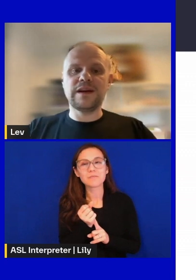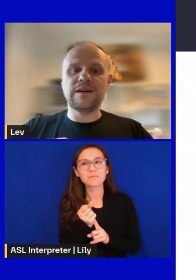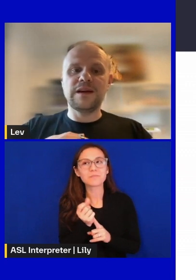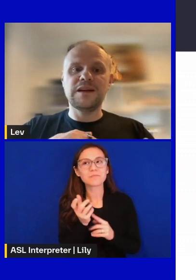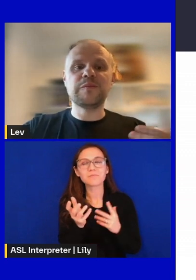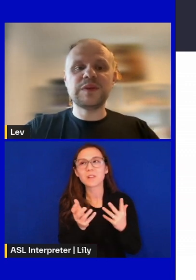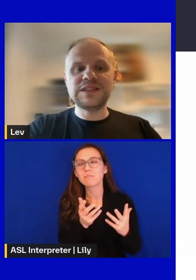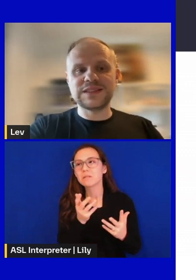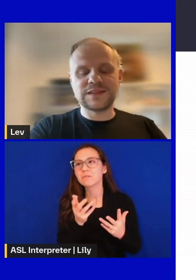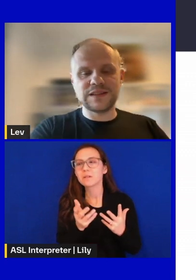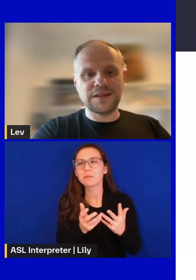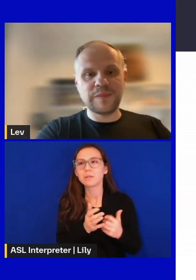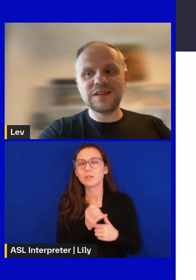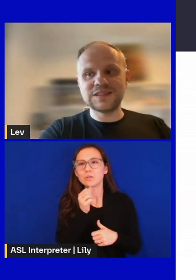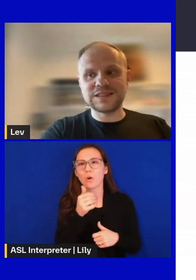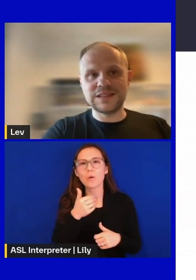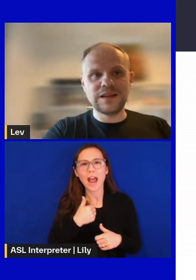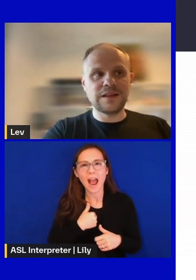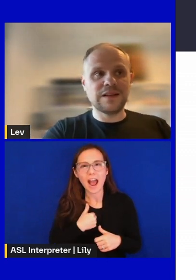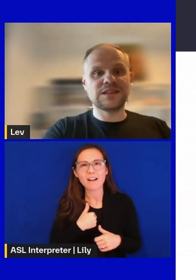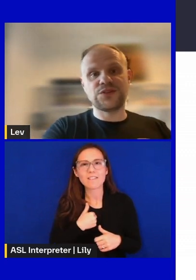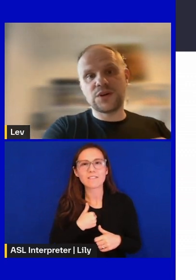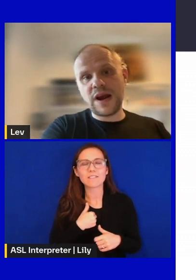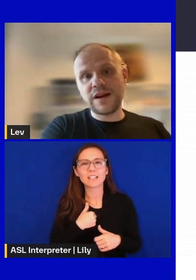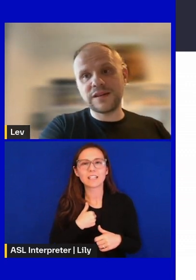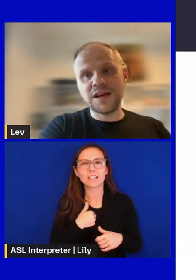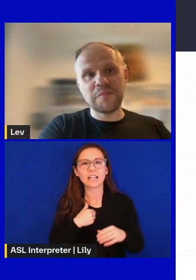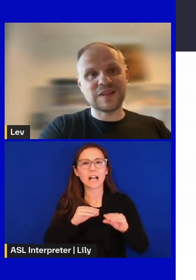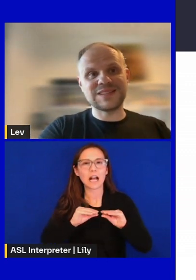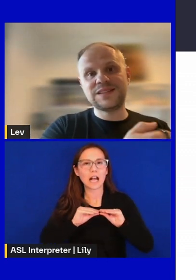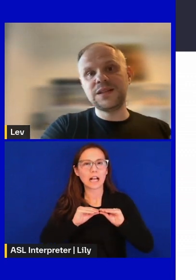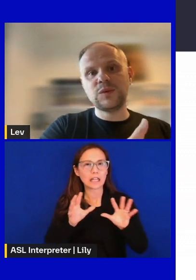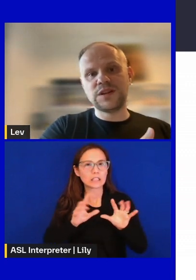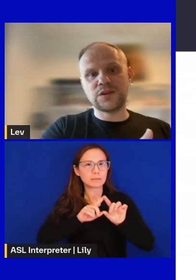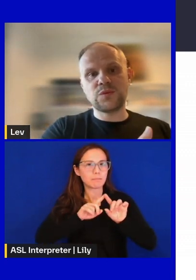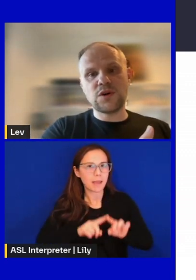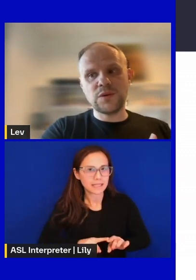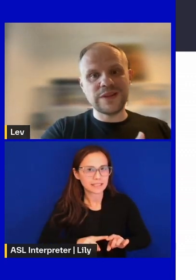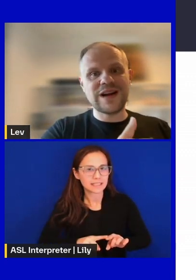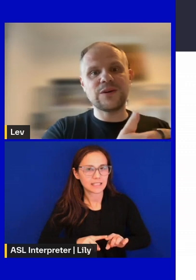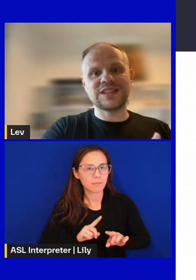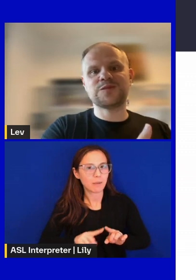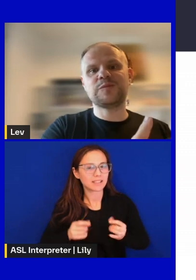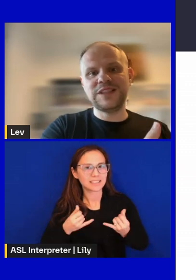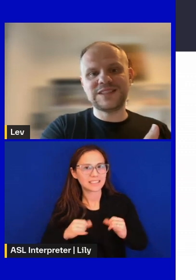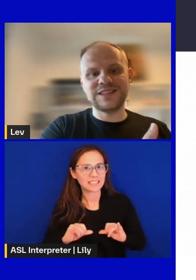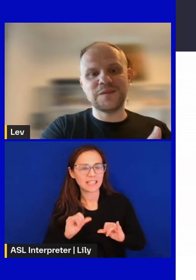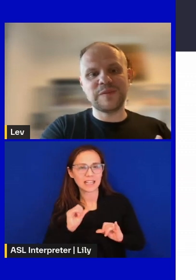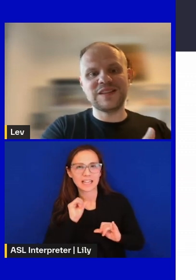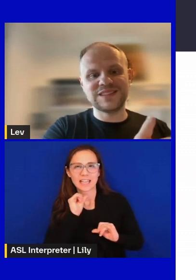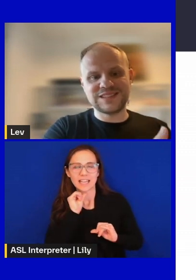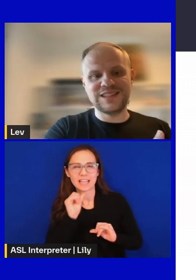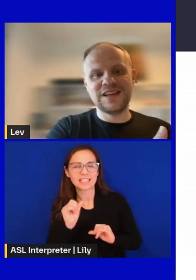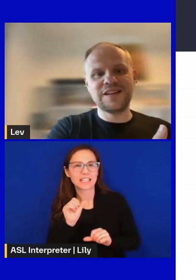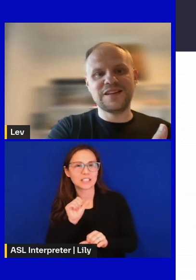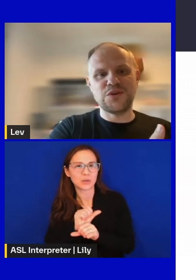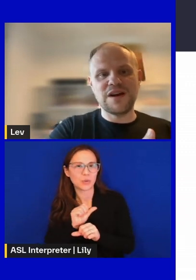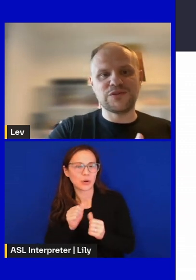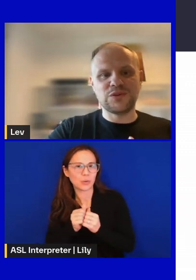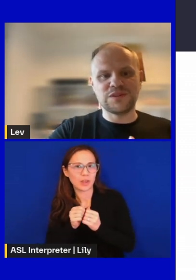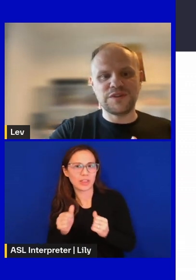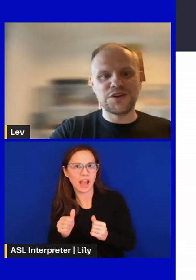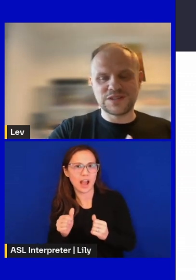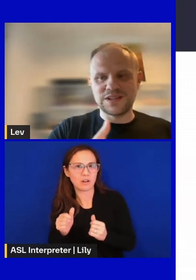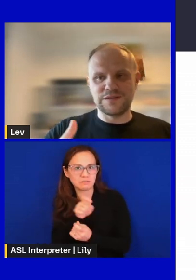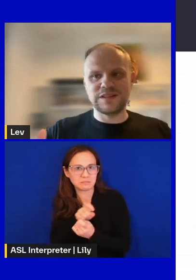not an implicit dependency that is required, but it still will not work without explicit dependency that you